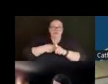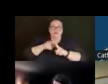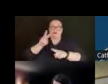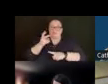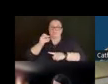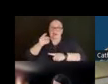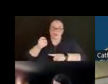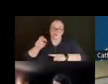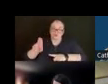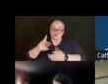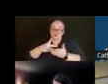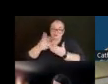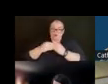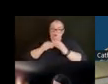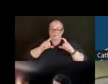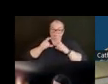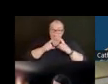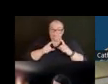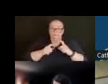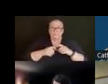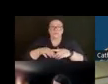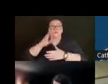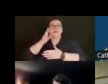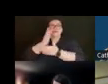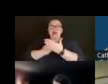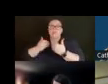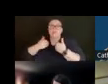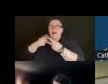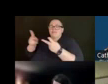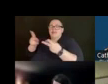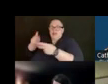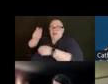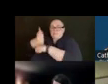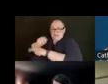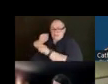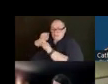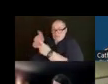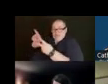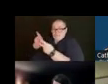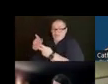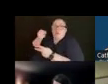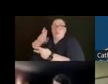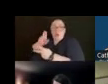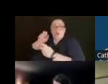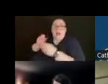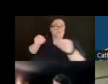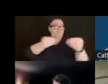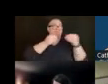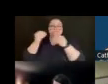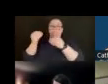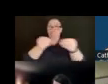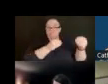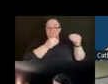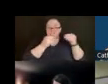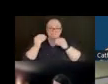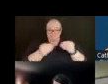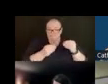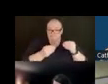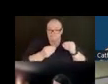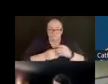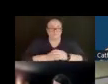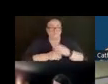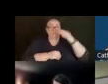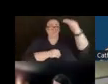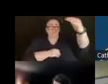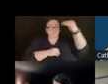or some communities have site-based MRVP units. There is the Alternative Housing Voucher Program,